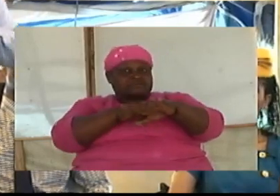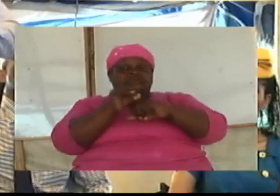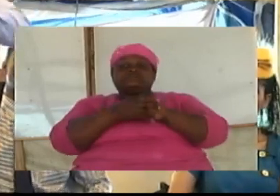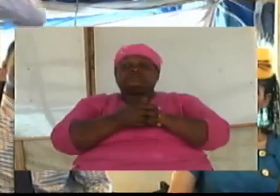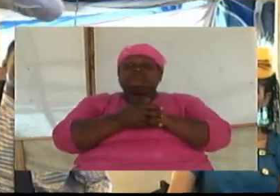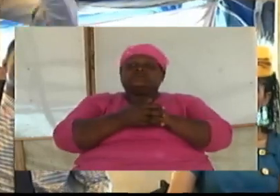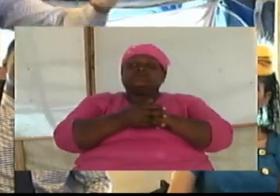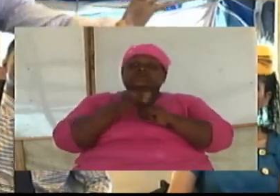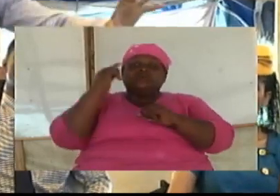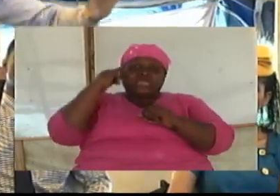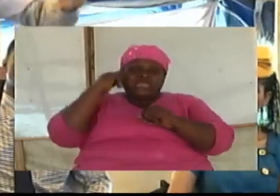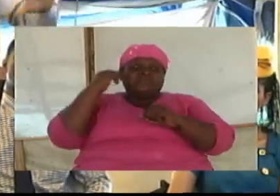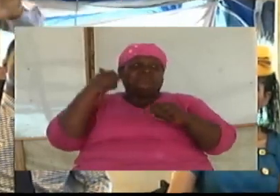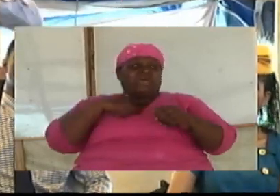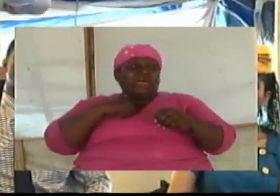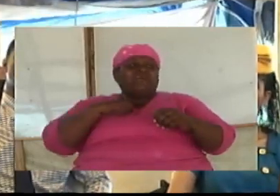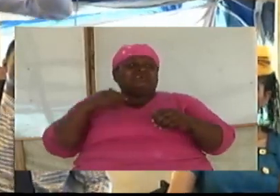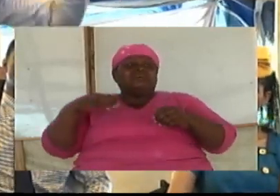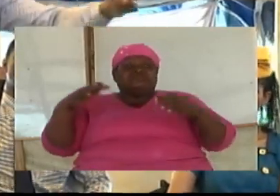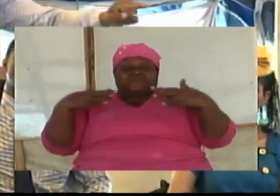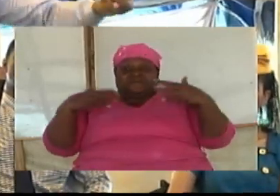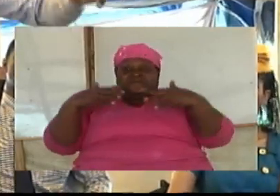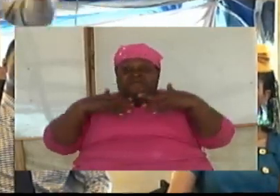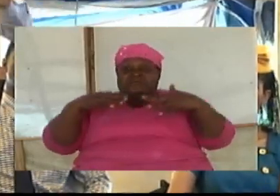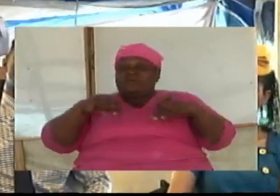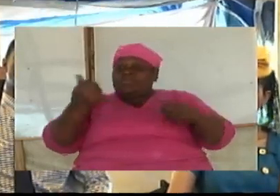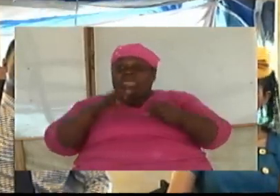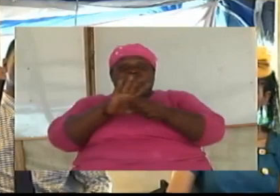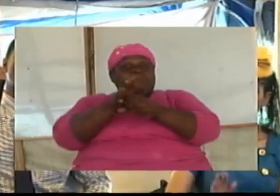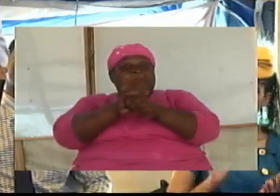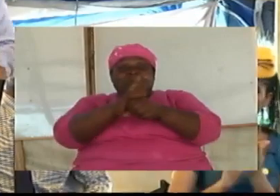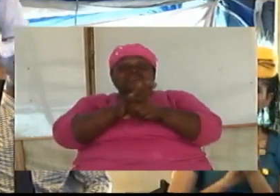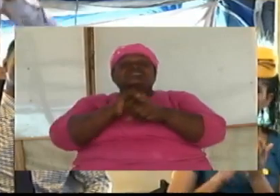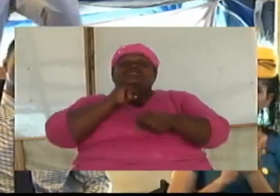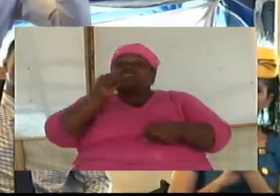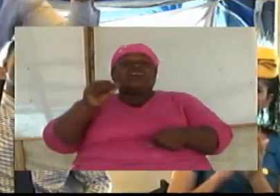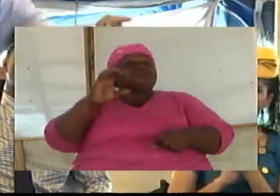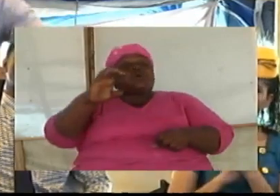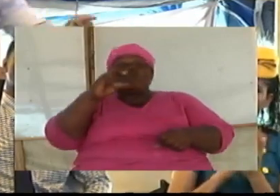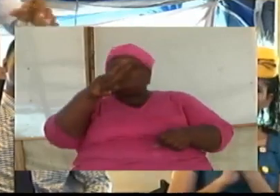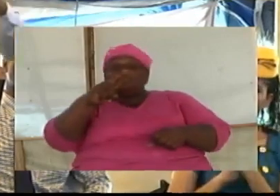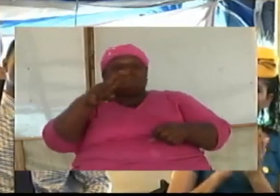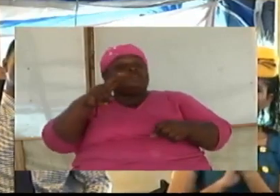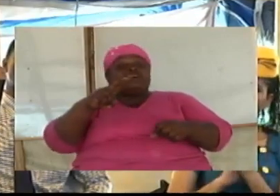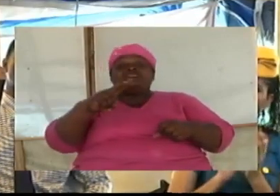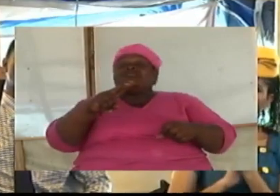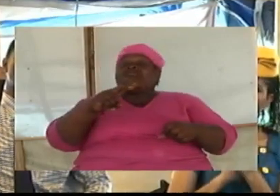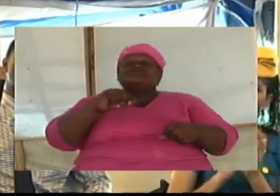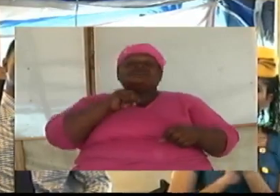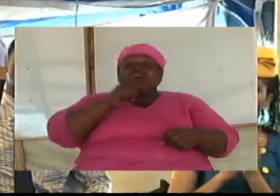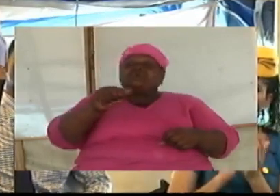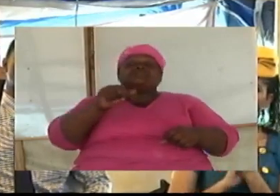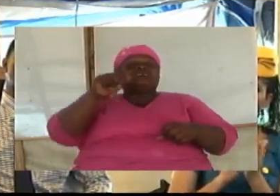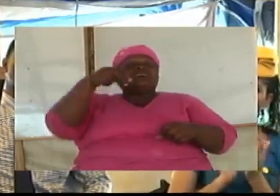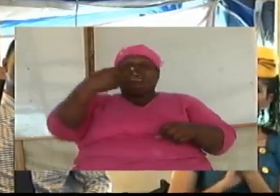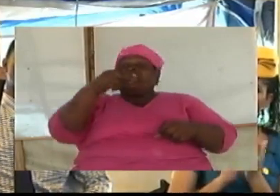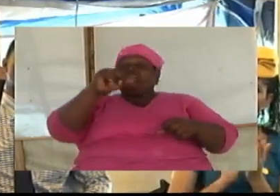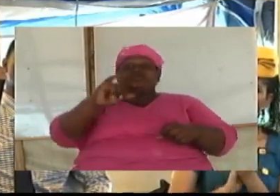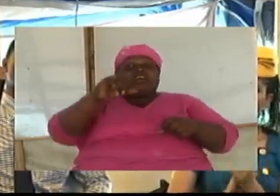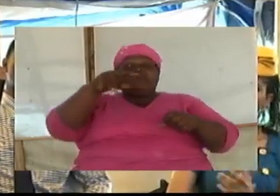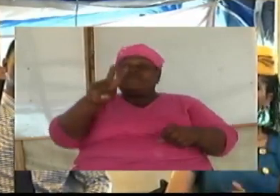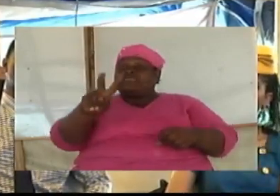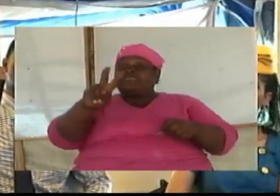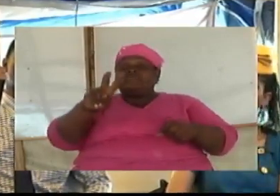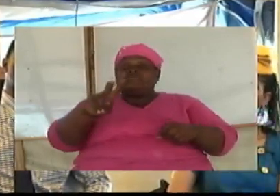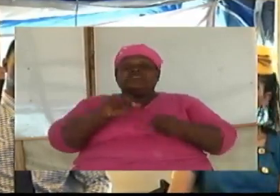I should fear any pandemic, it would not be the coronavirus. It would not be HIV/AIDS. It would be